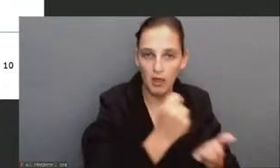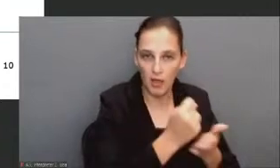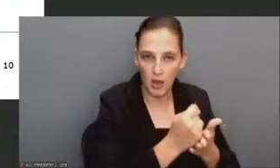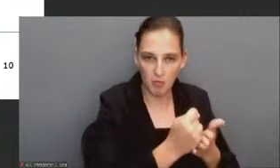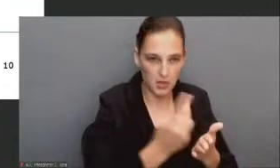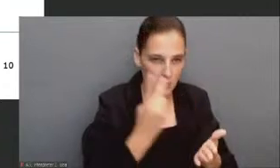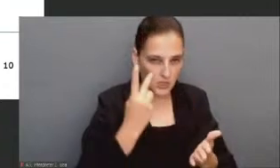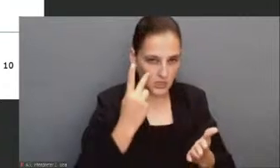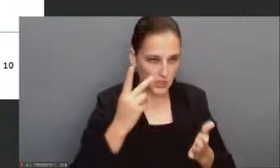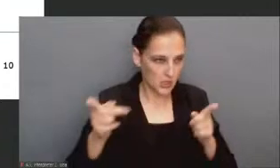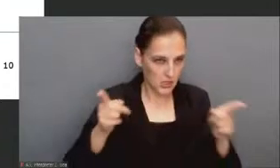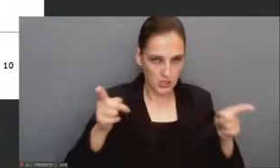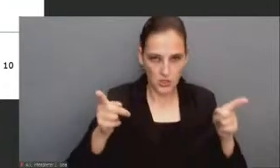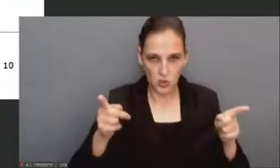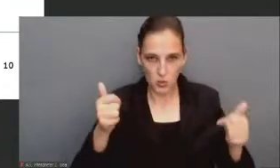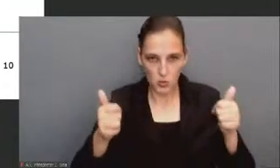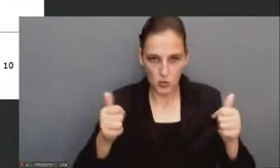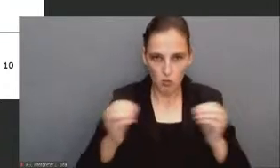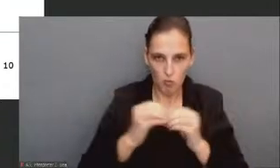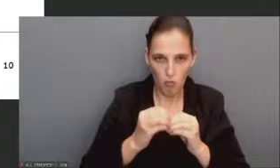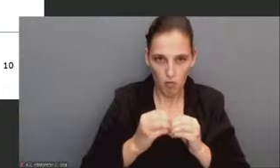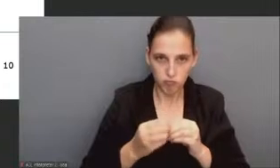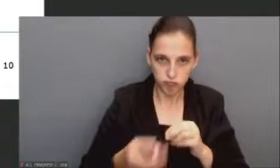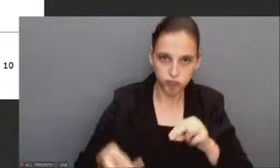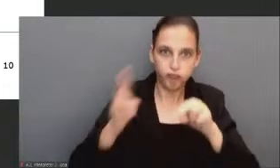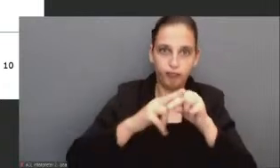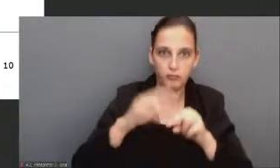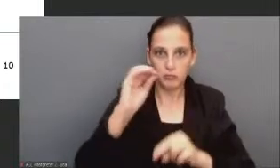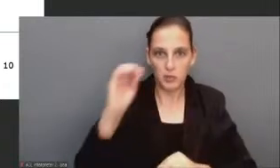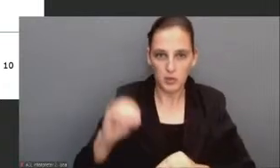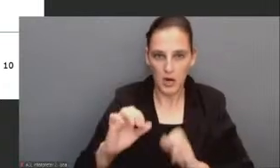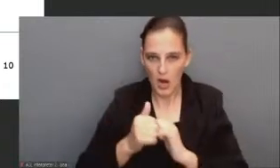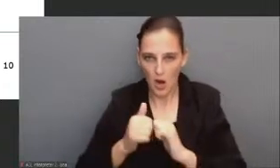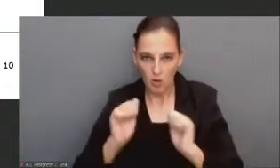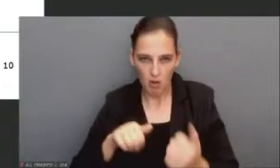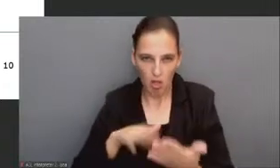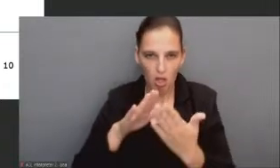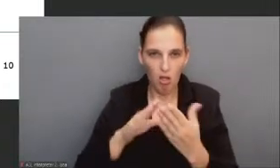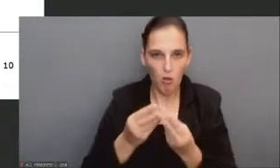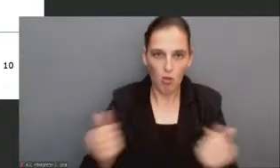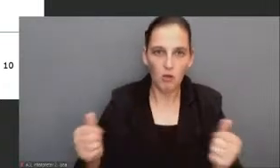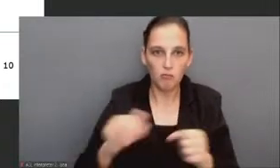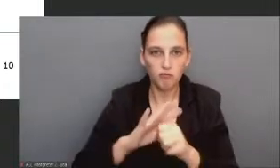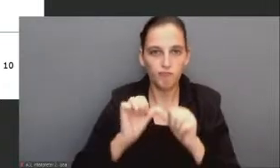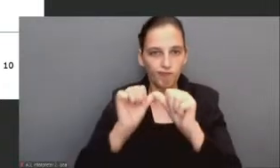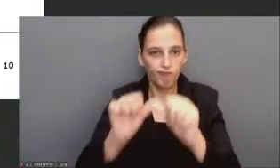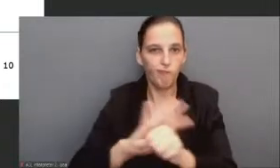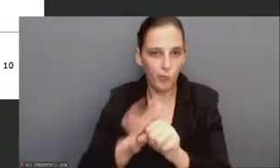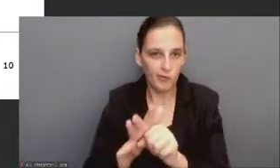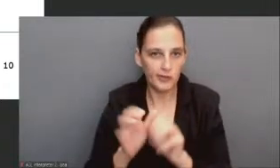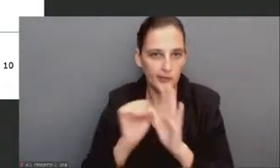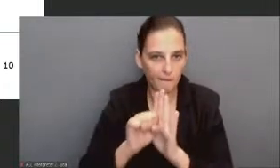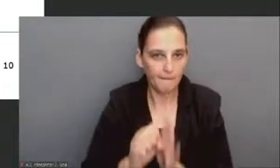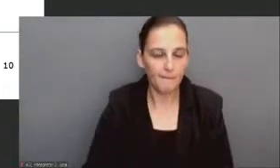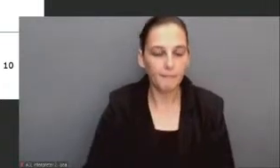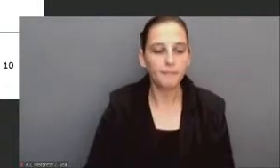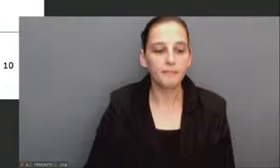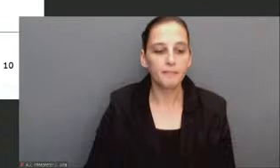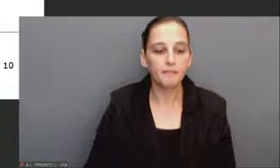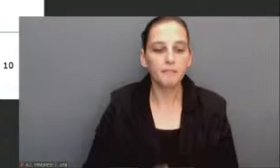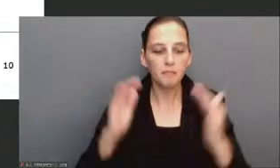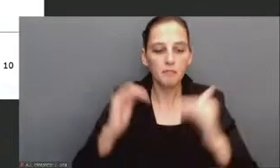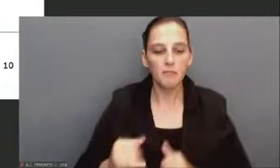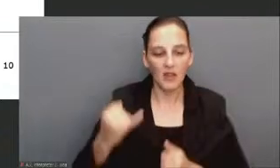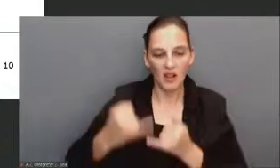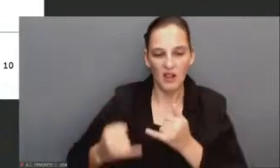of long COVID symptoms. And then our last and third interim recommendation is for a survey to be